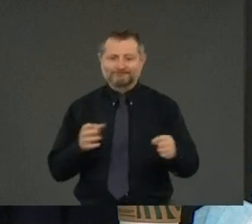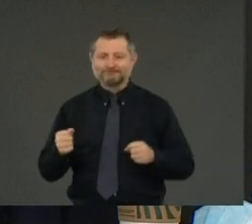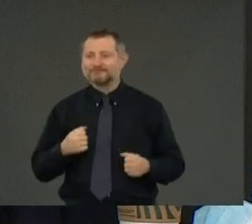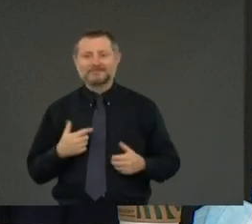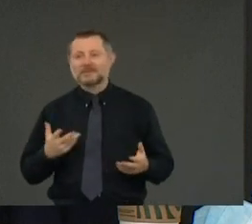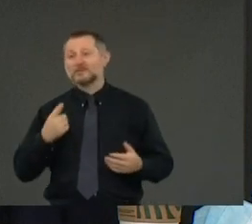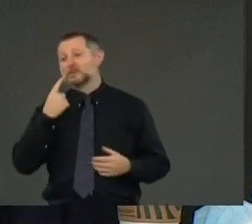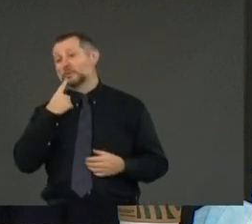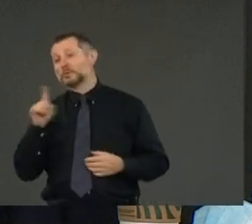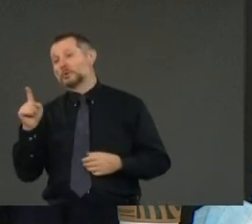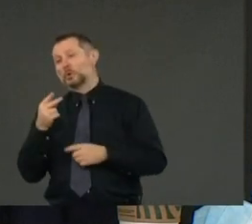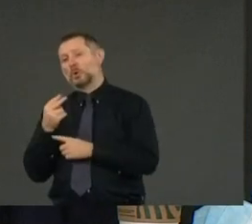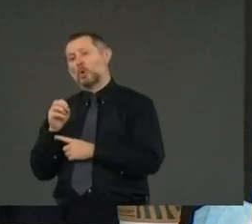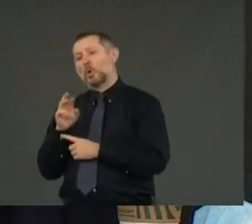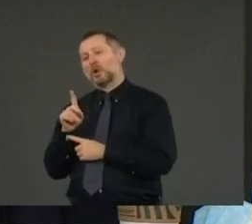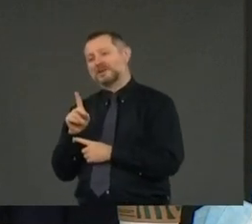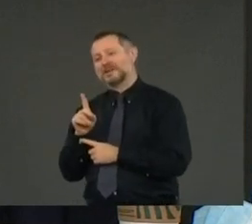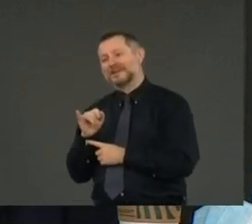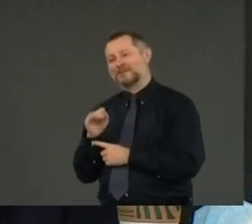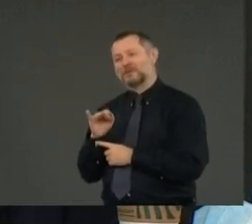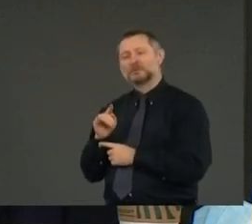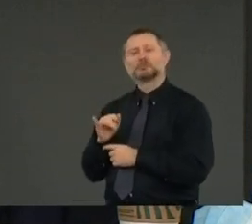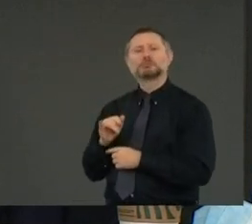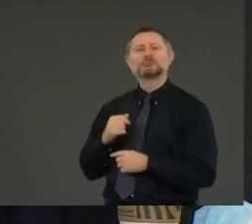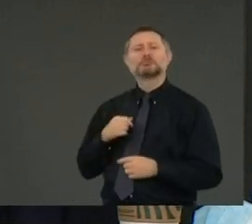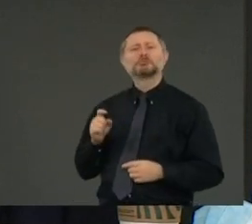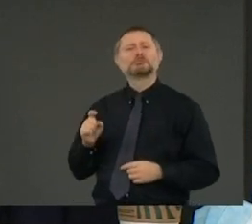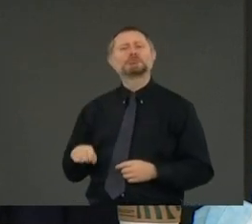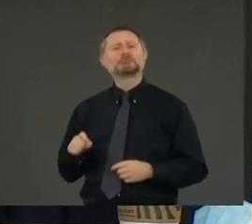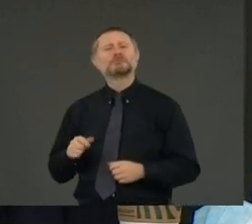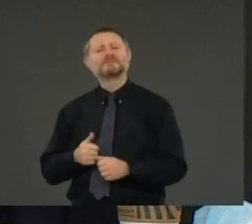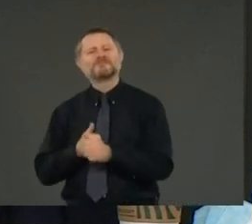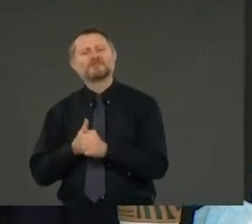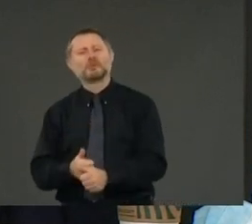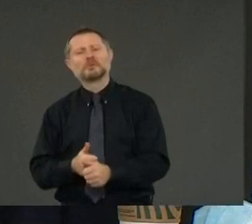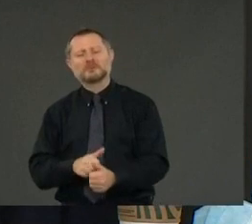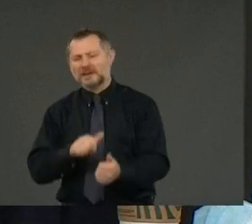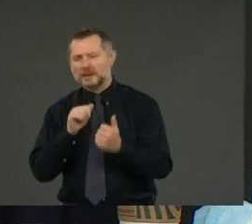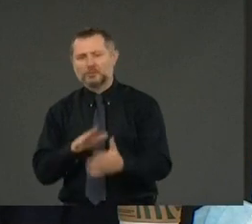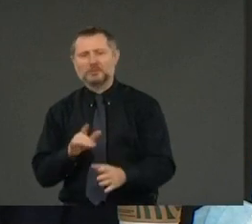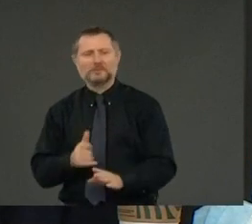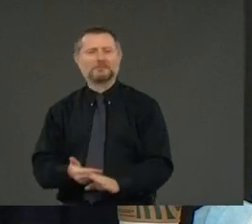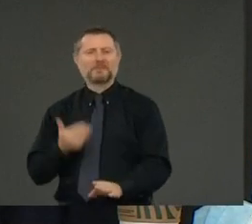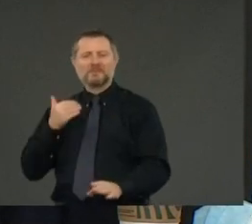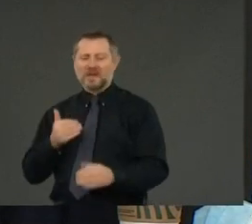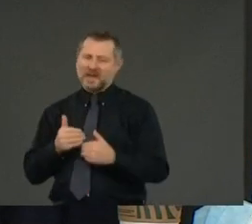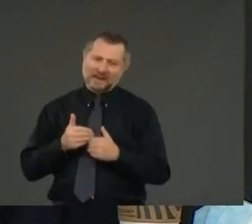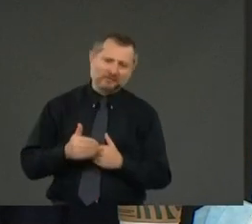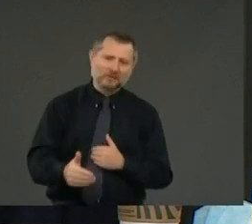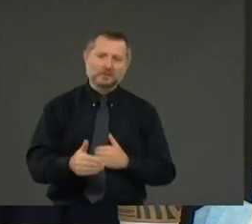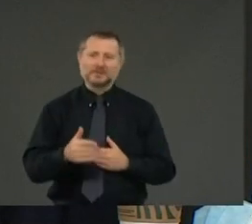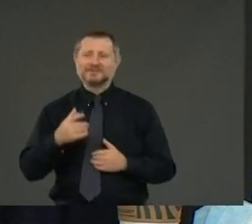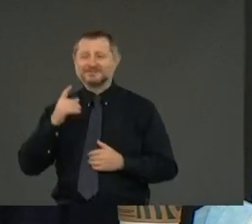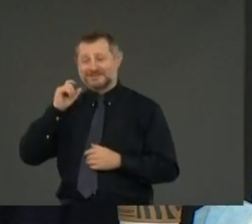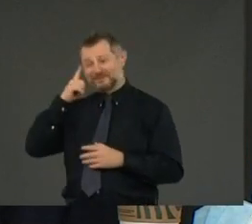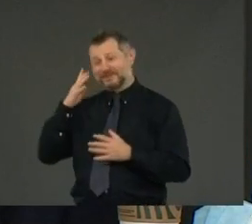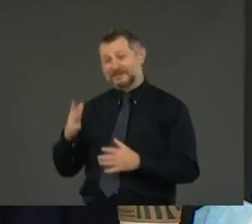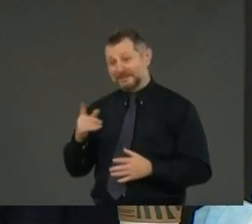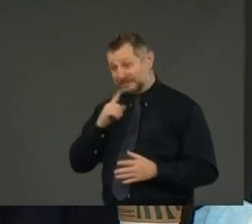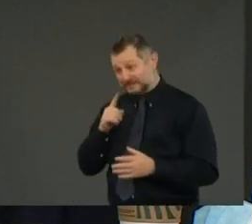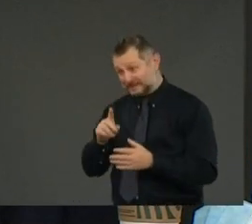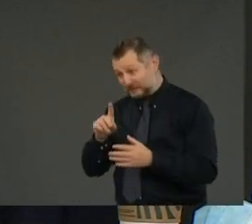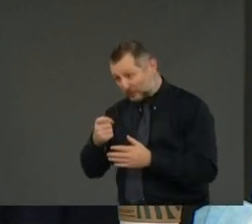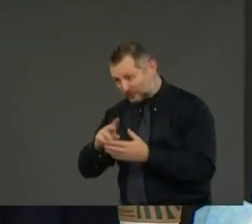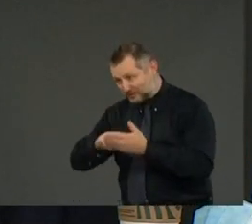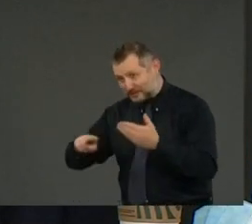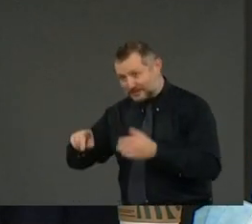need. So we need to continue to approach this from the standpoint as we've done, as the governor has said, diagnostic testing. All the scientists are working on trying to get